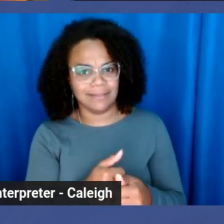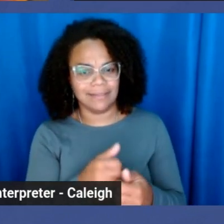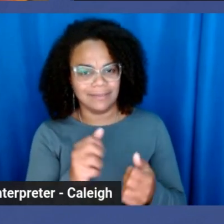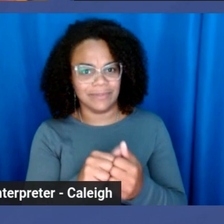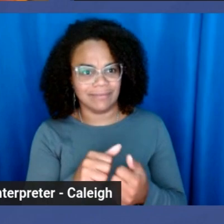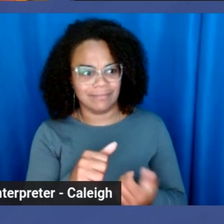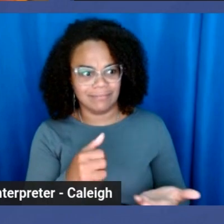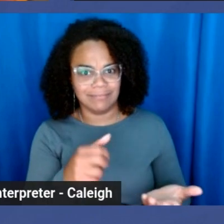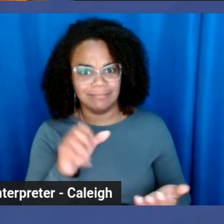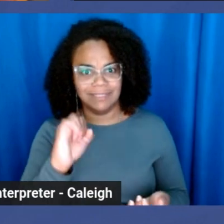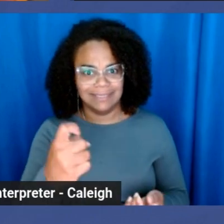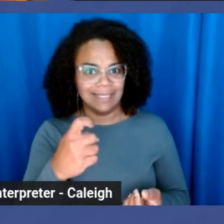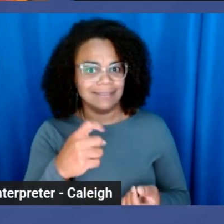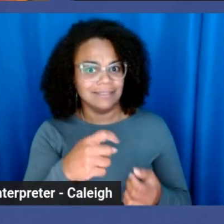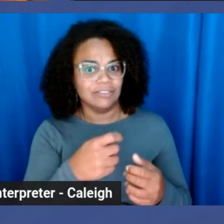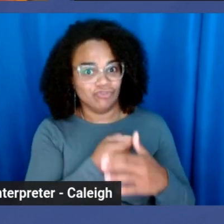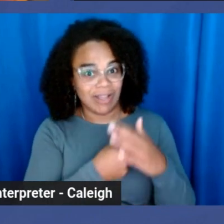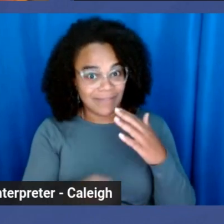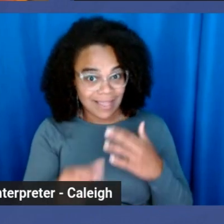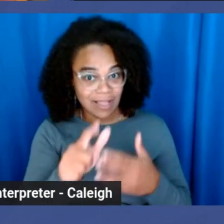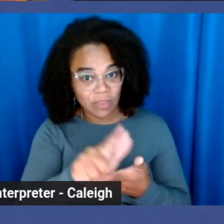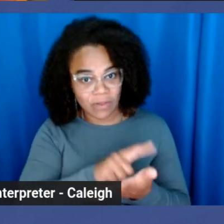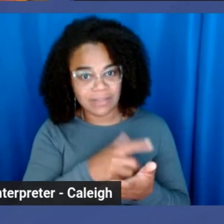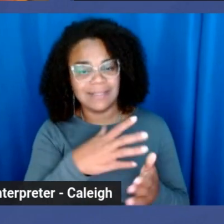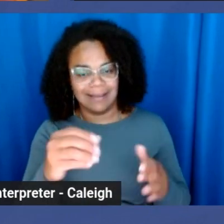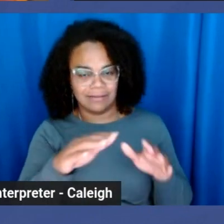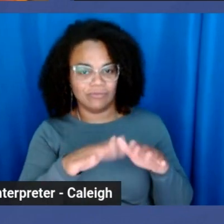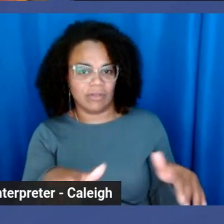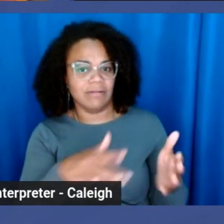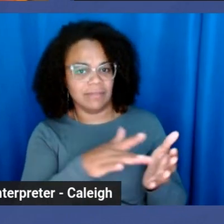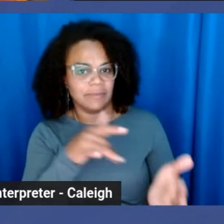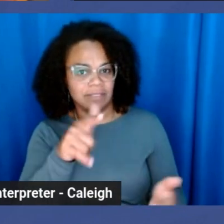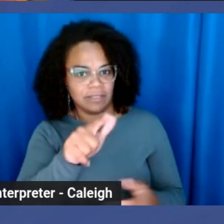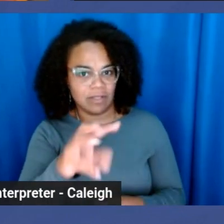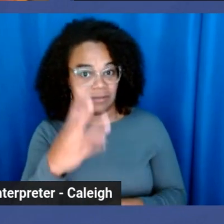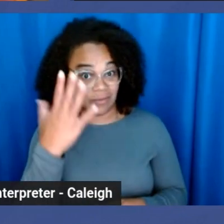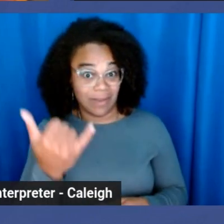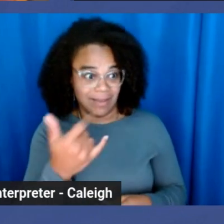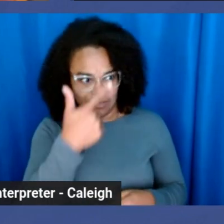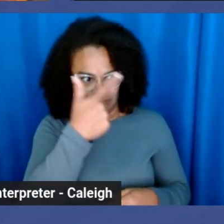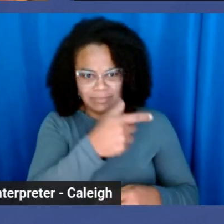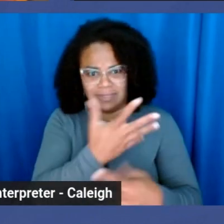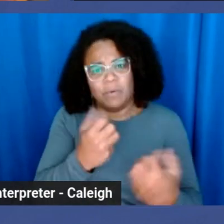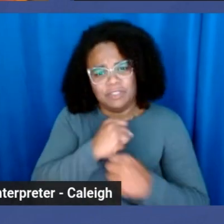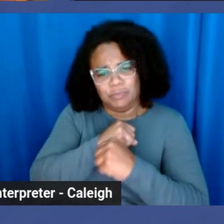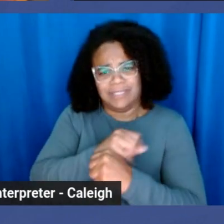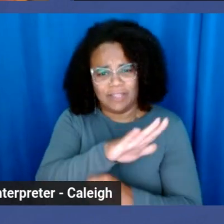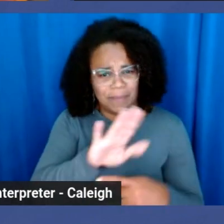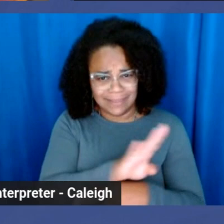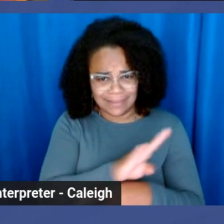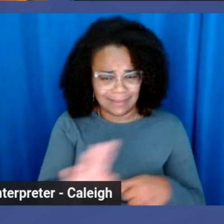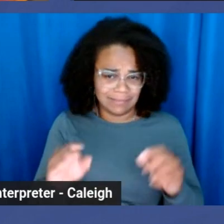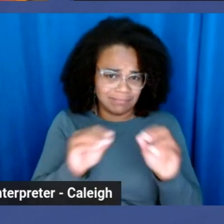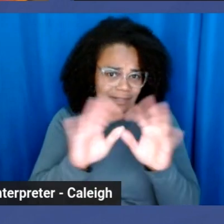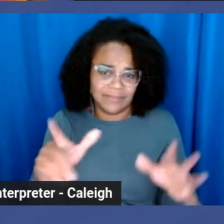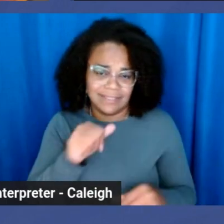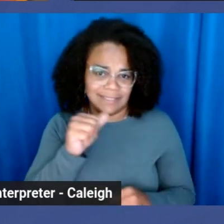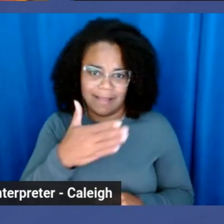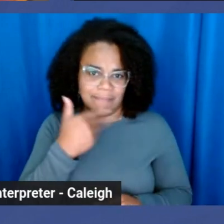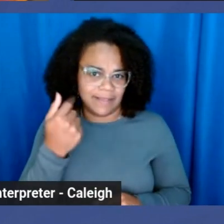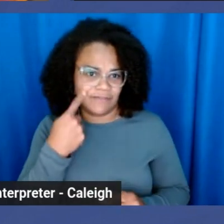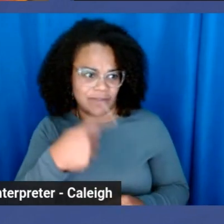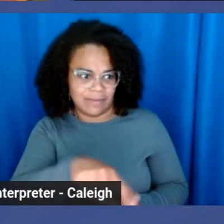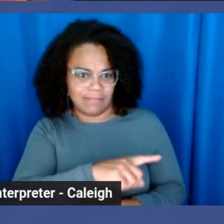trafficking laws and child exploitation laws out of business interest, for one. It's certainly not in their best interest to produce